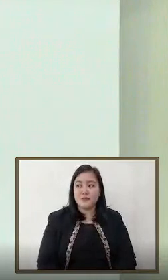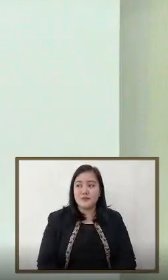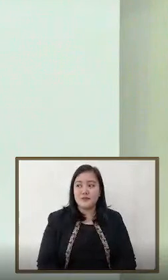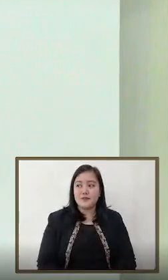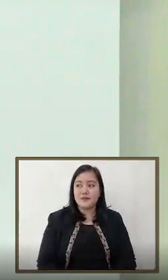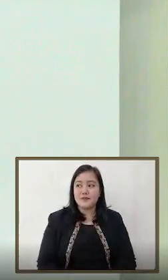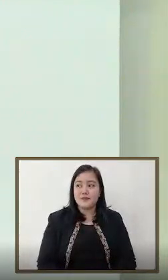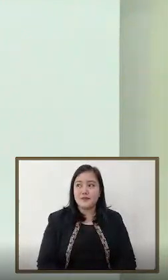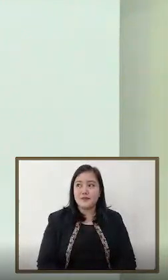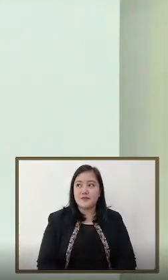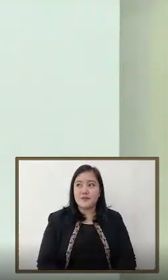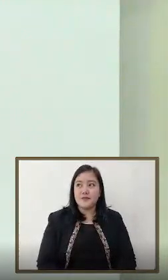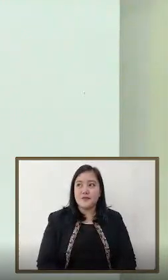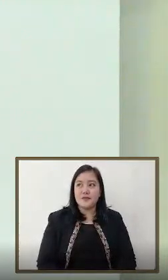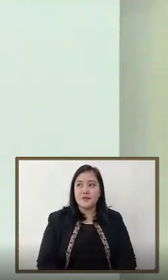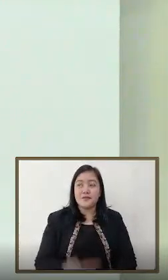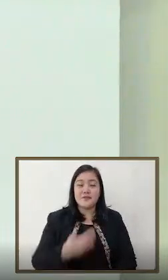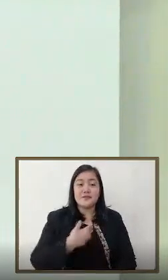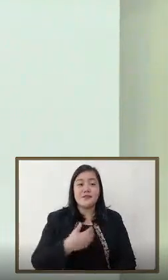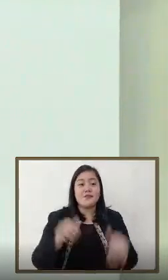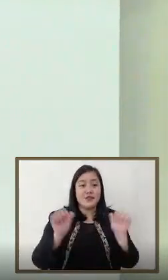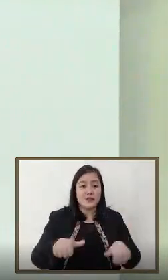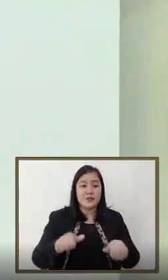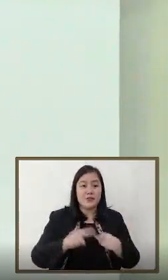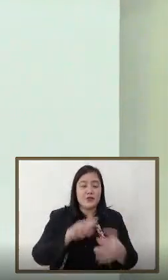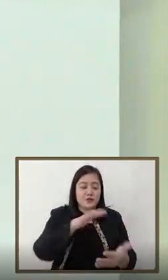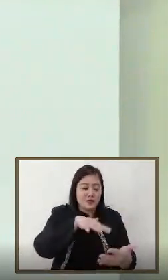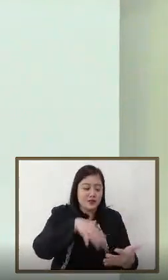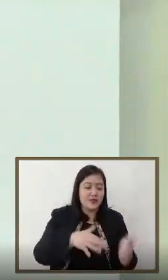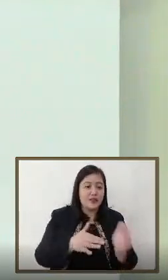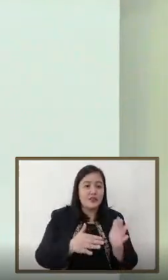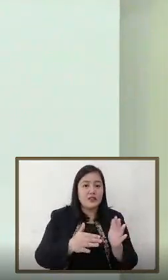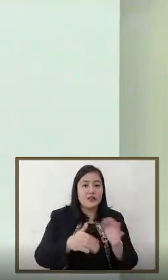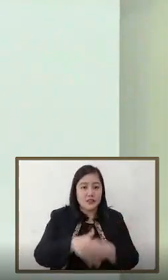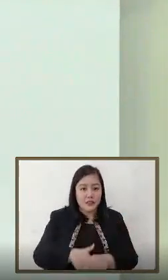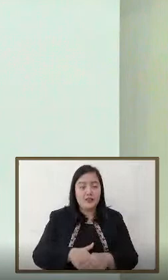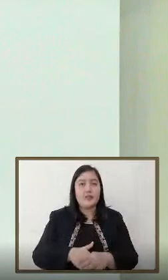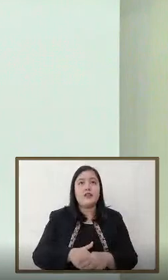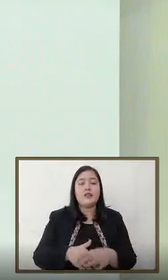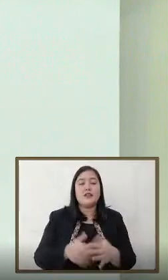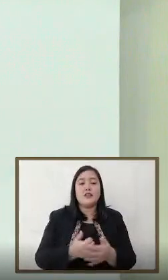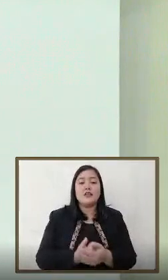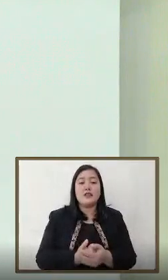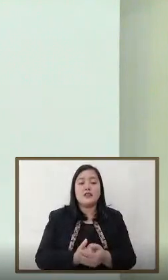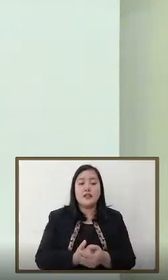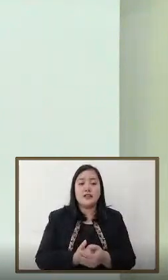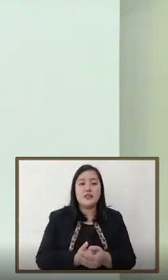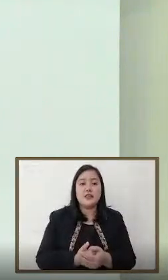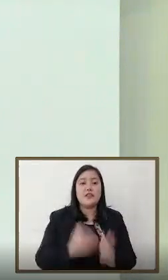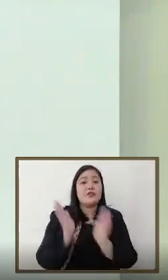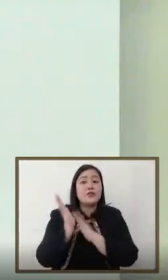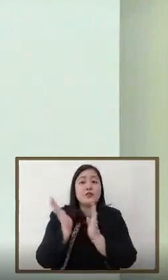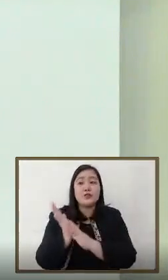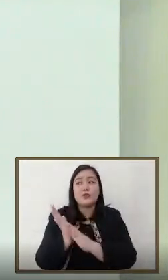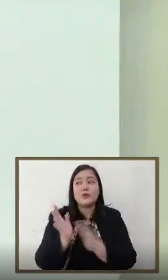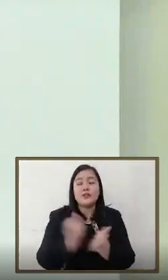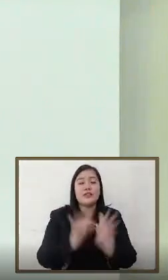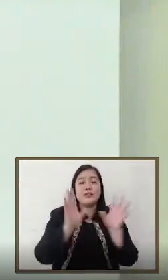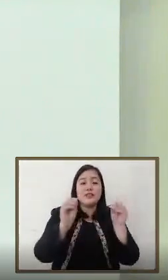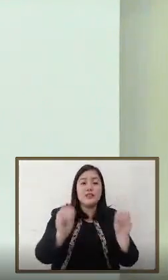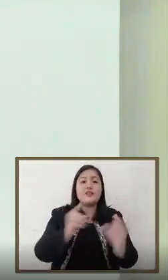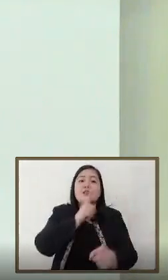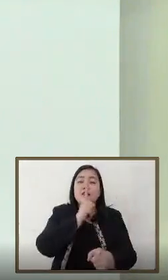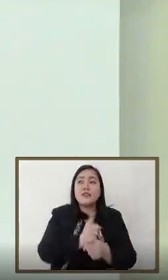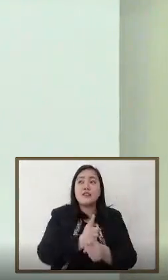for I was able to study in a school that teaches a right doctrine and builds character.